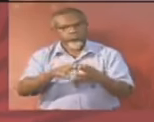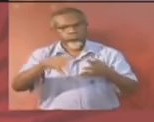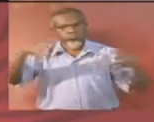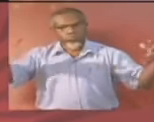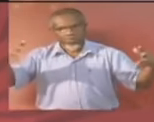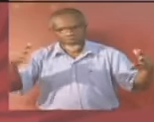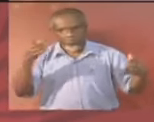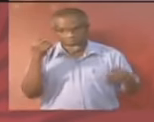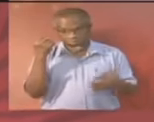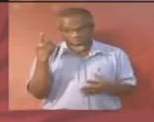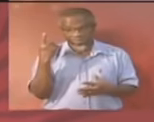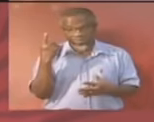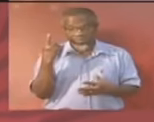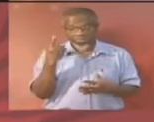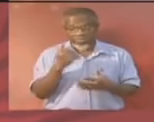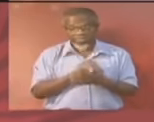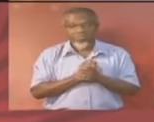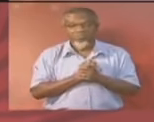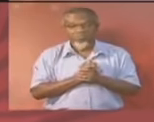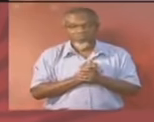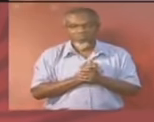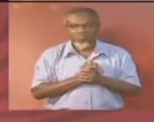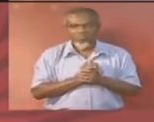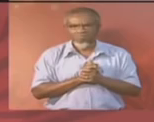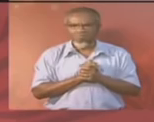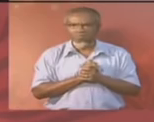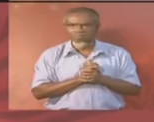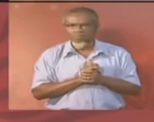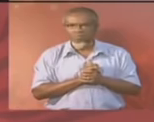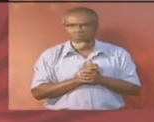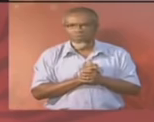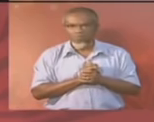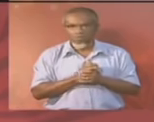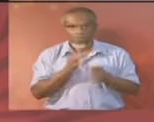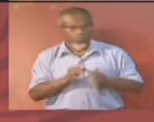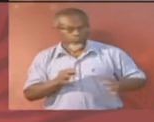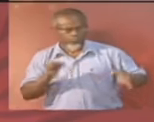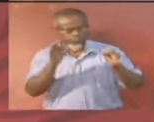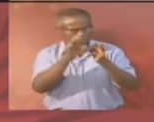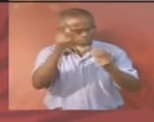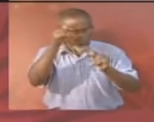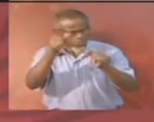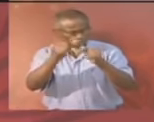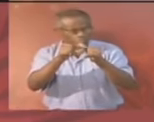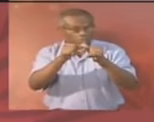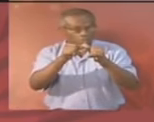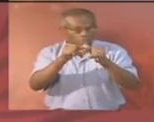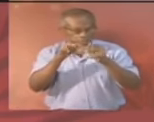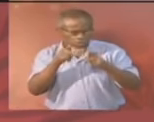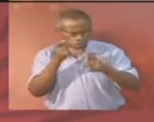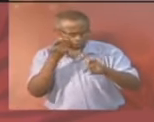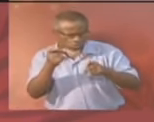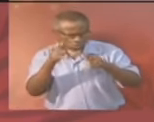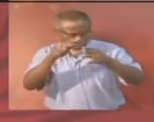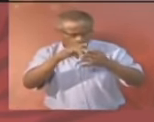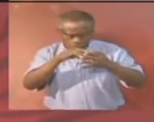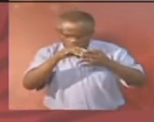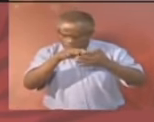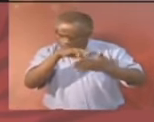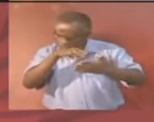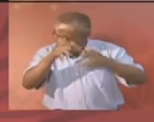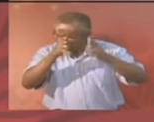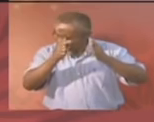steeper exponential rise. It's important to note, however, that the authors of that study cautioned